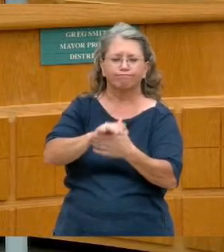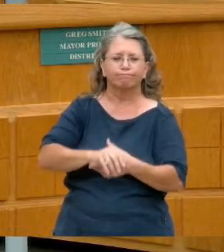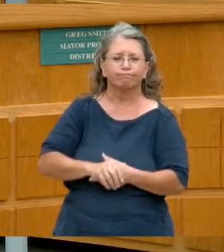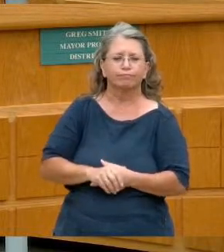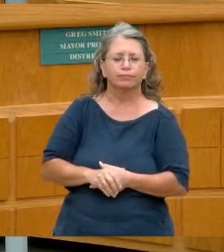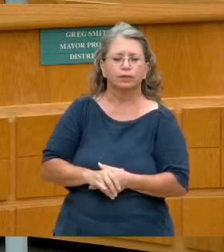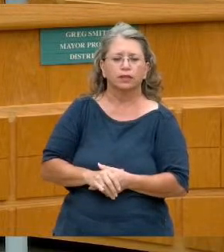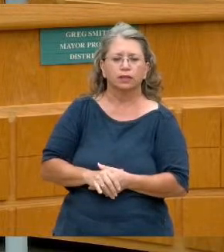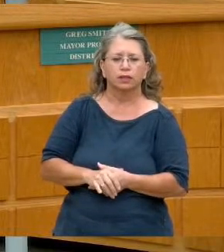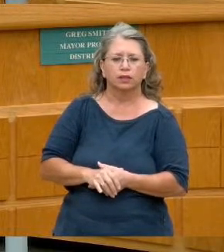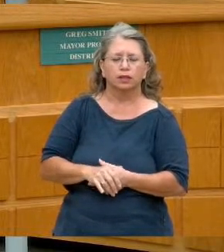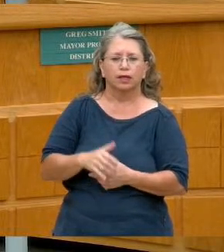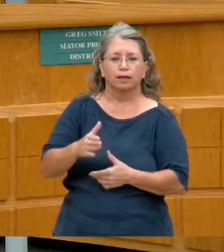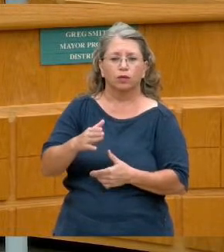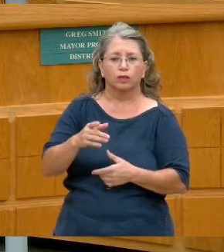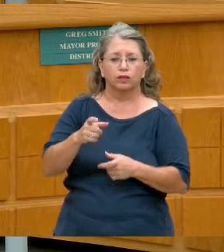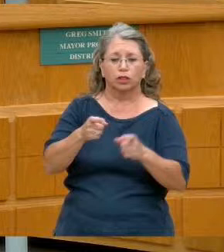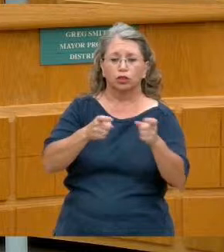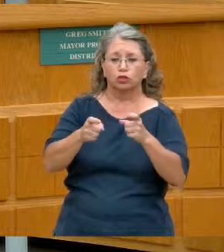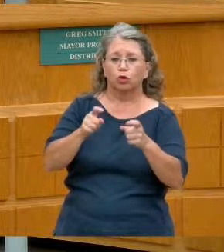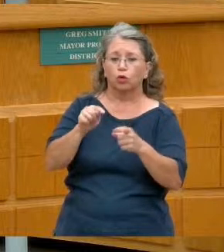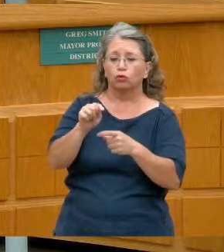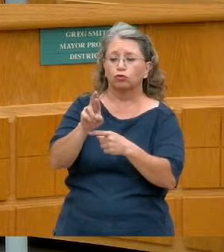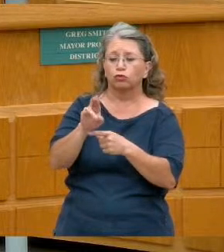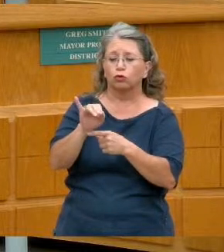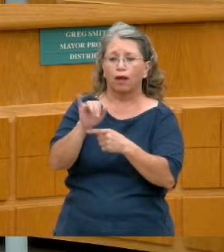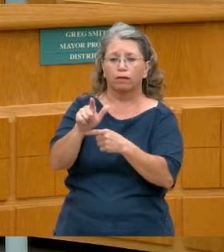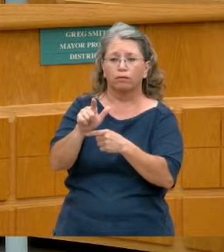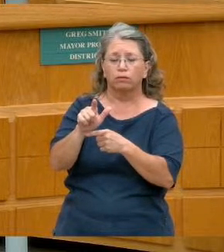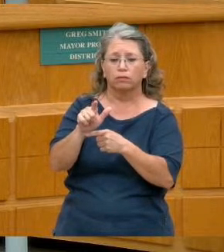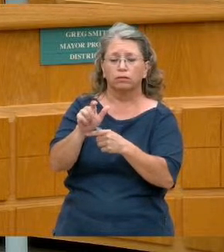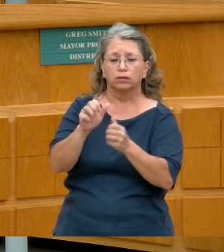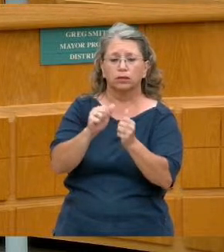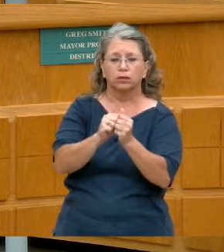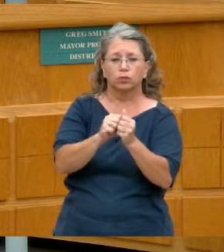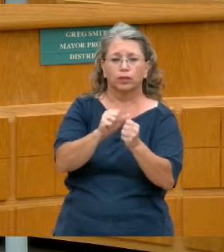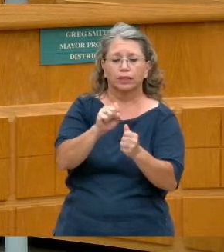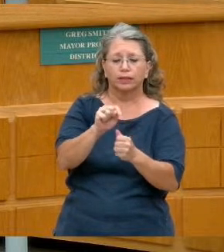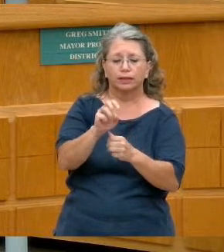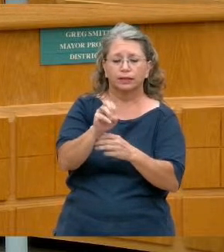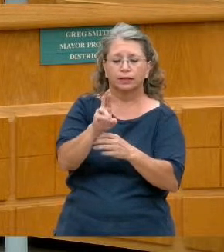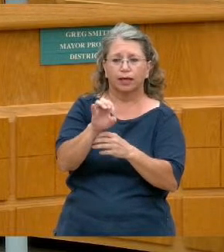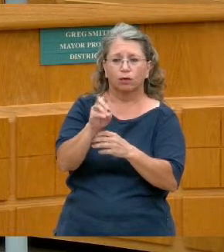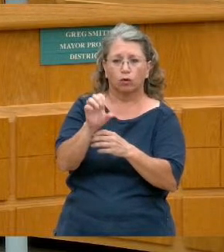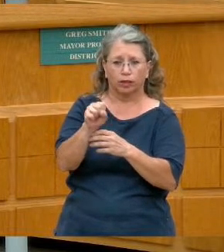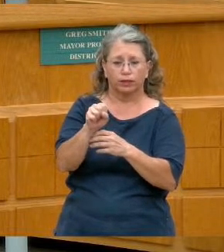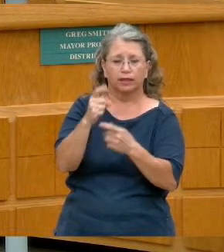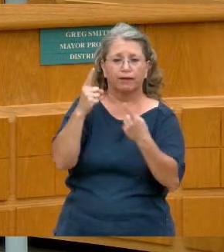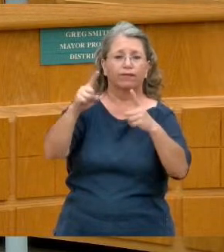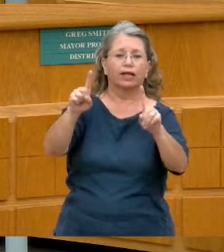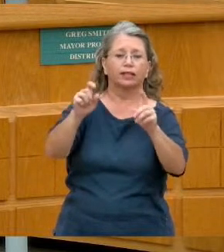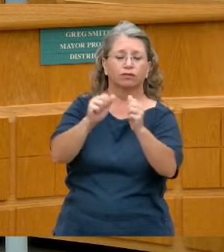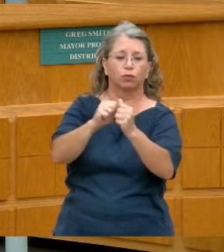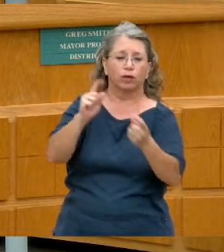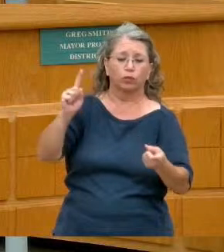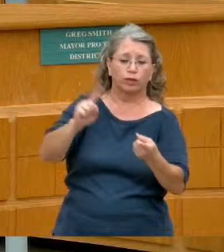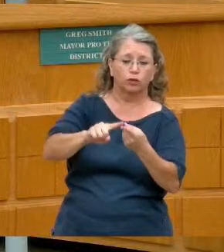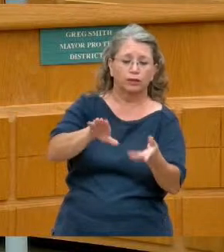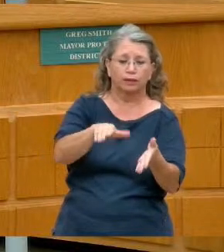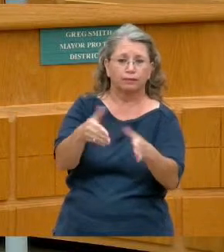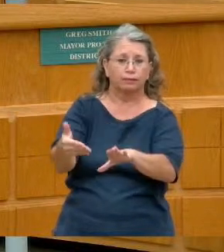there was a randomized controlled trial on the steroids being very effective in reducing the mortality rate, which is the death